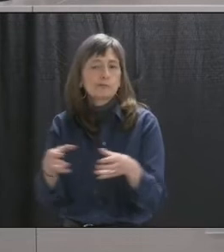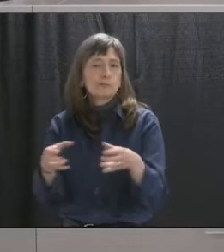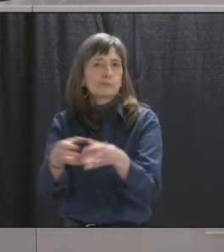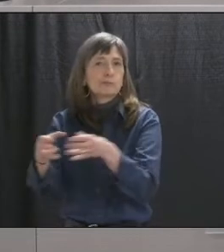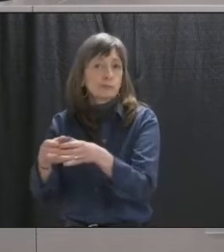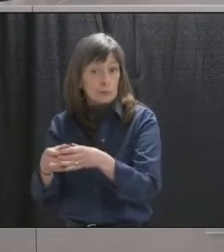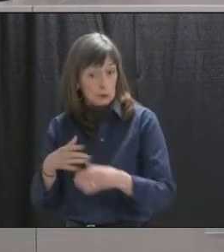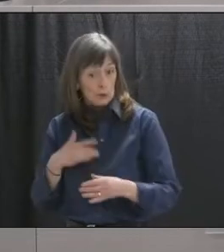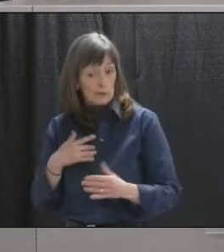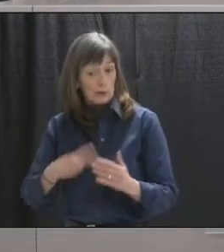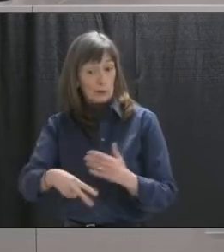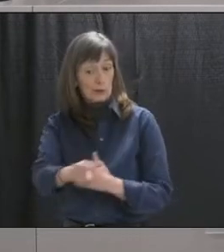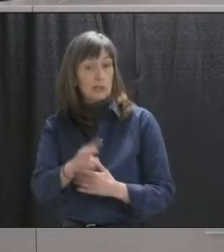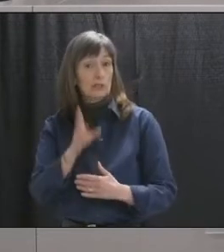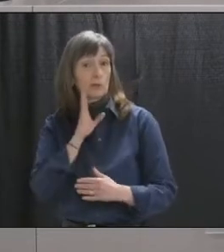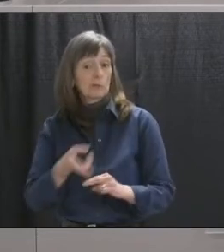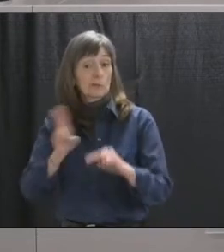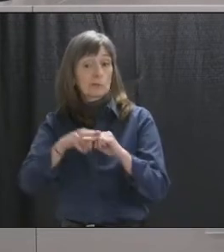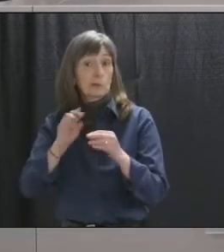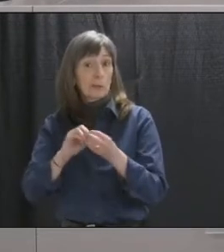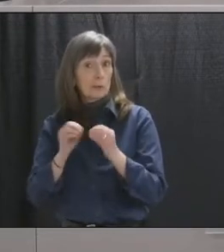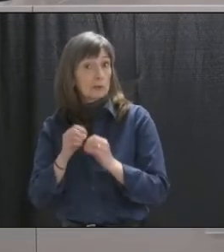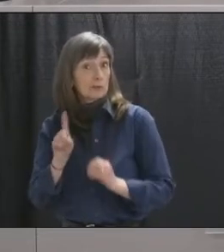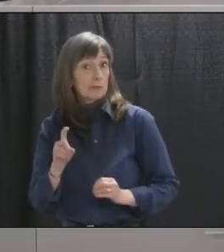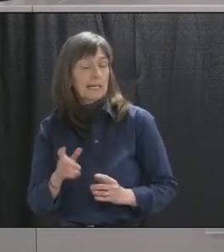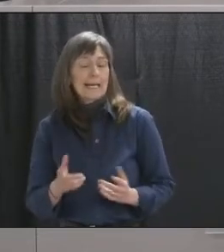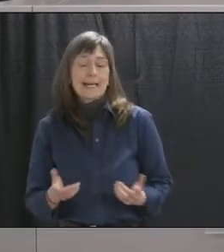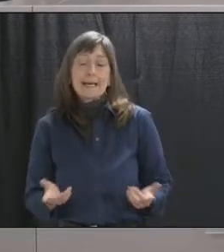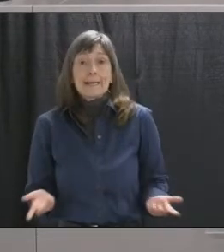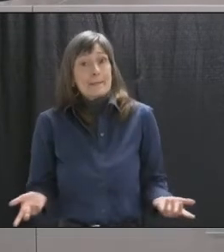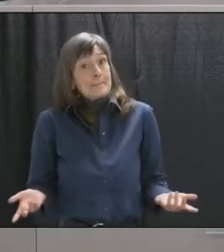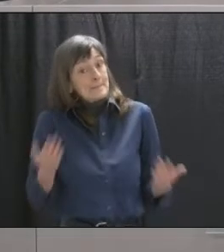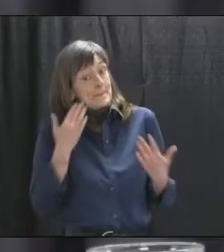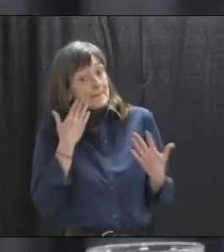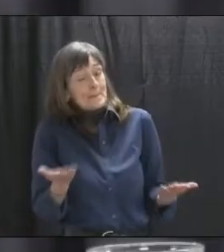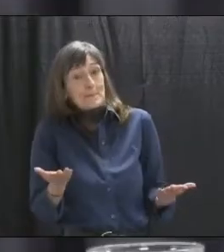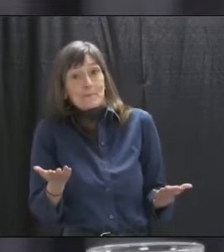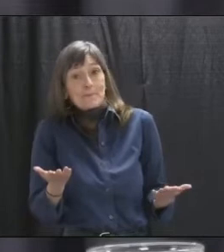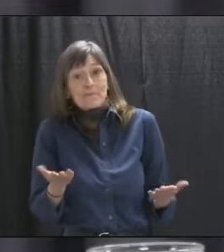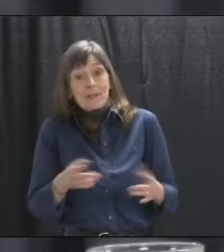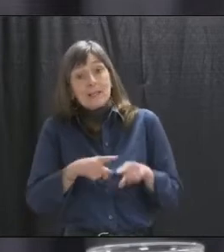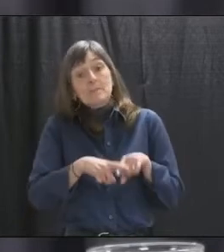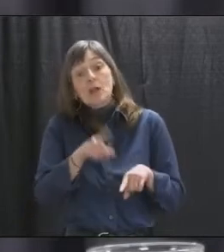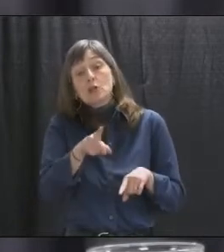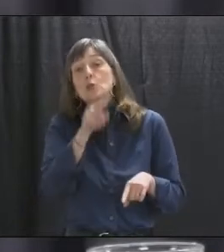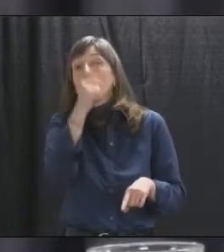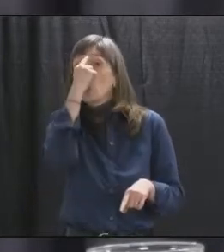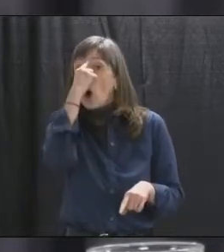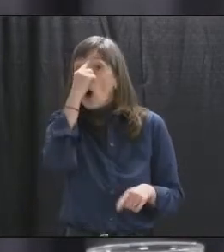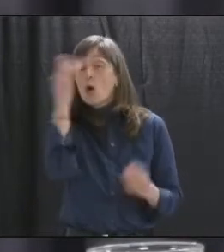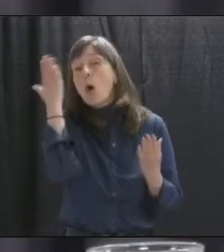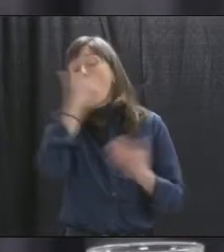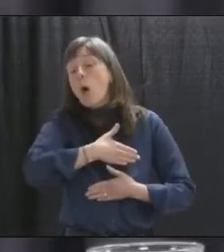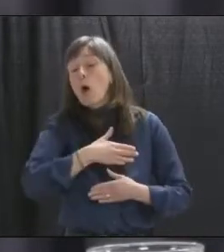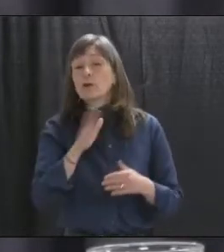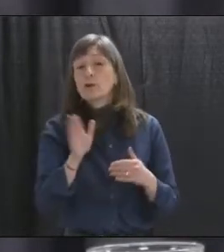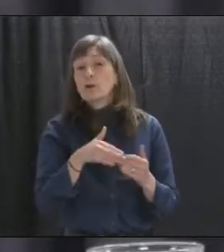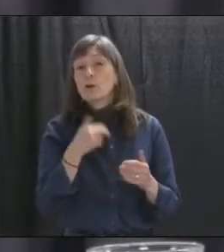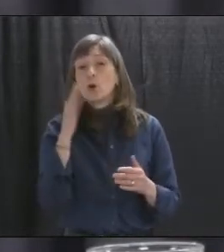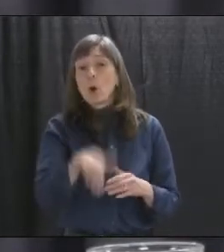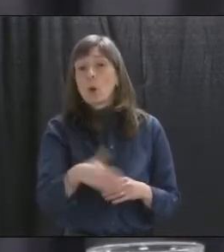10 to 14 days? I don't know. It depends on what people did in the woods where they thought no one was looking.